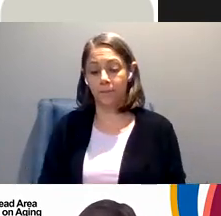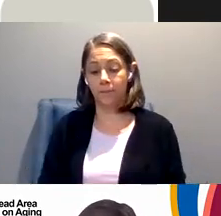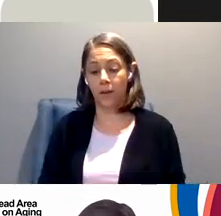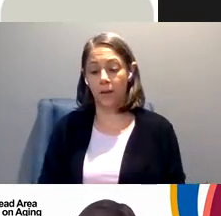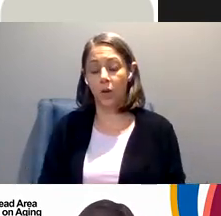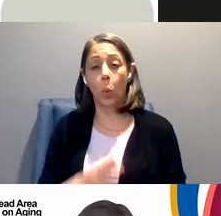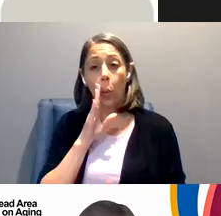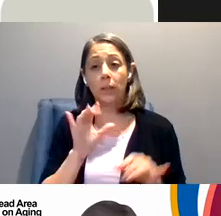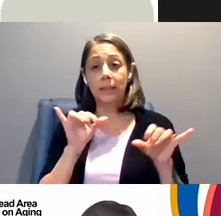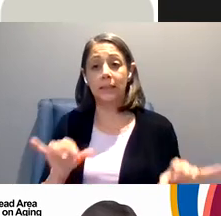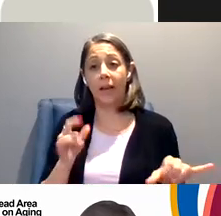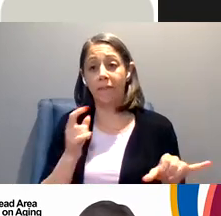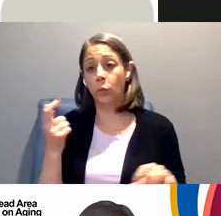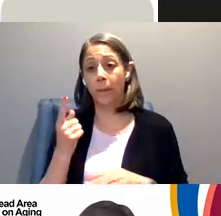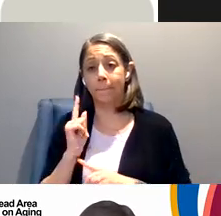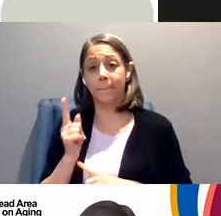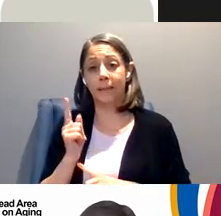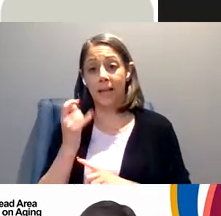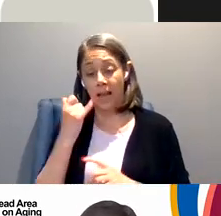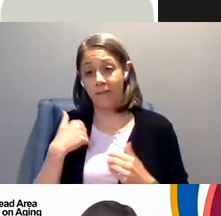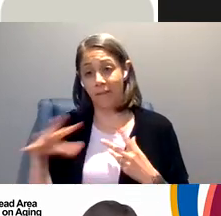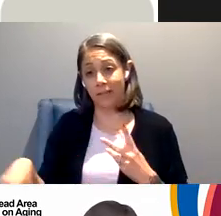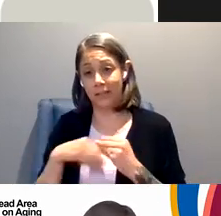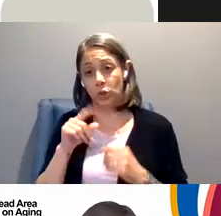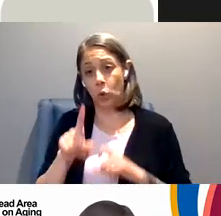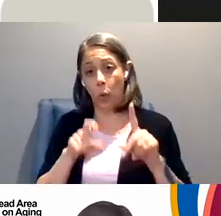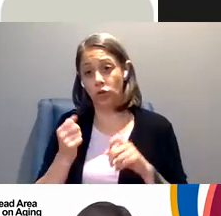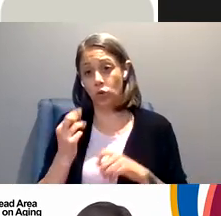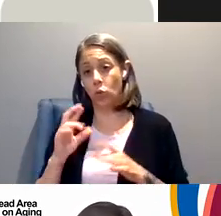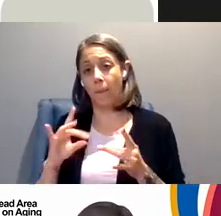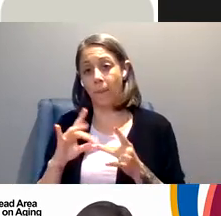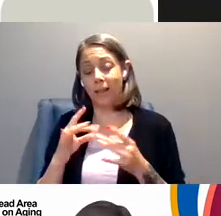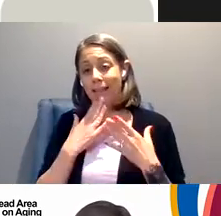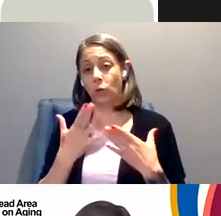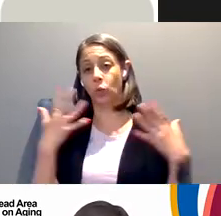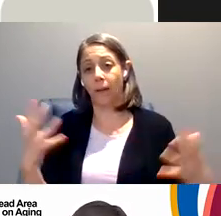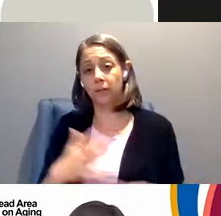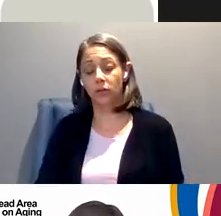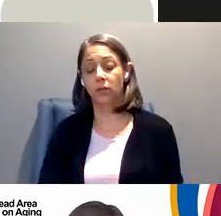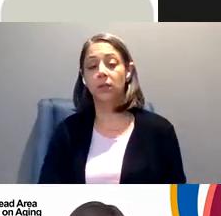few minutes in case there are additional questions or comments. Thank you so much.